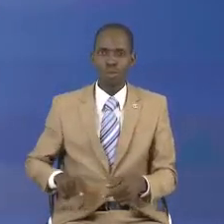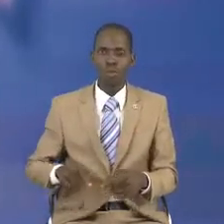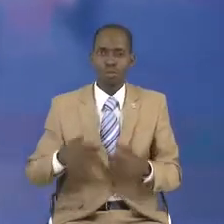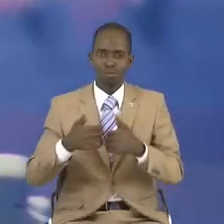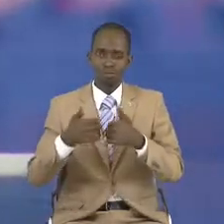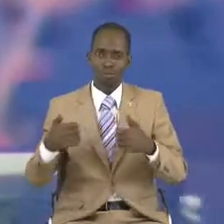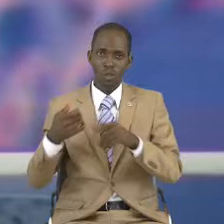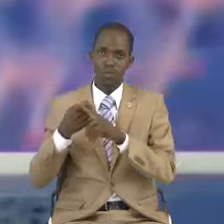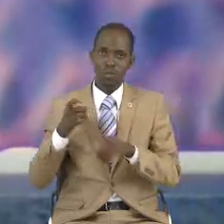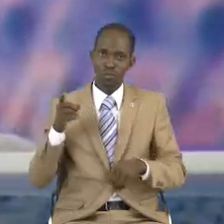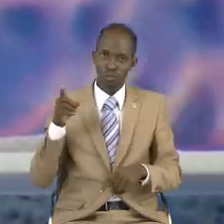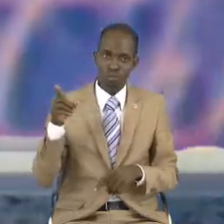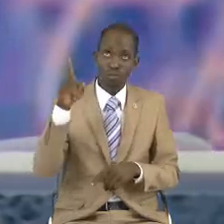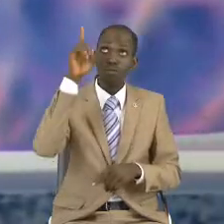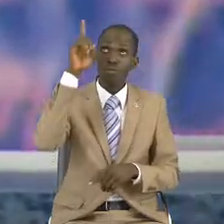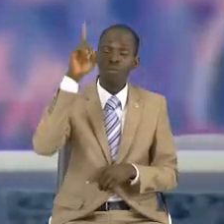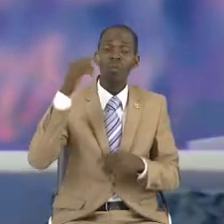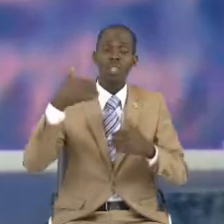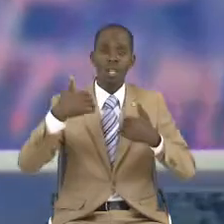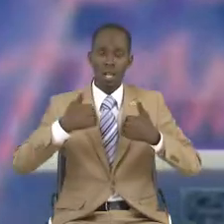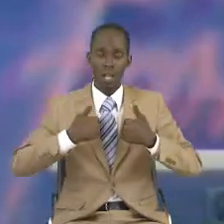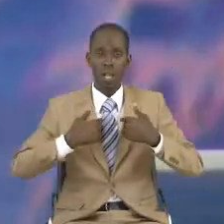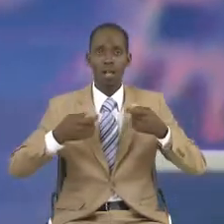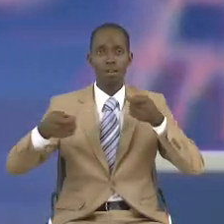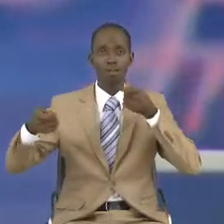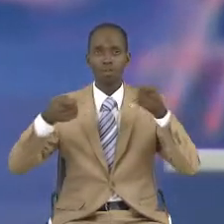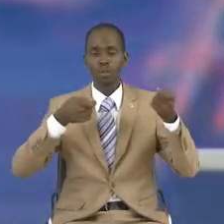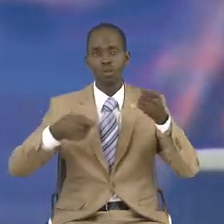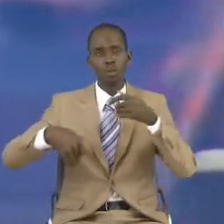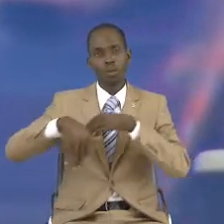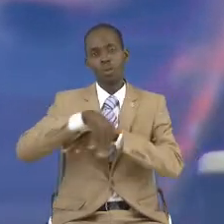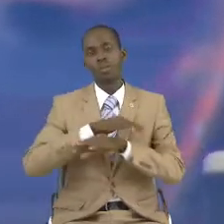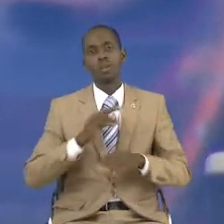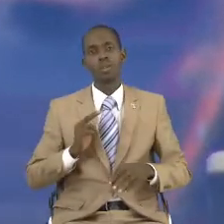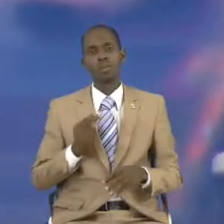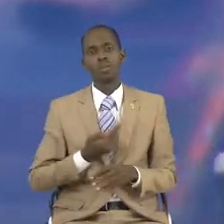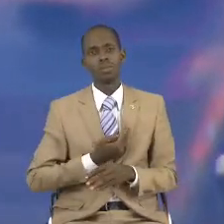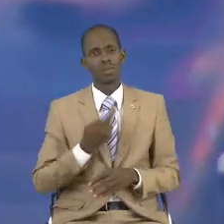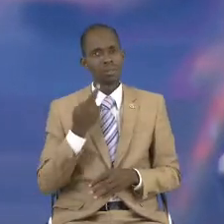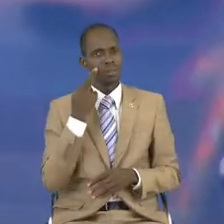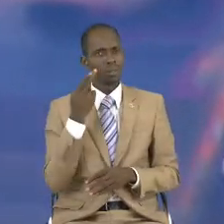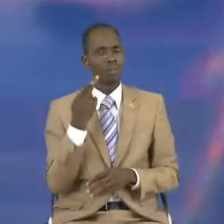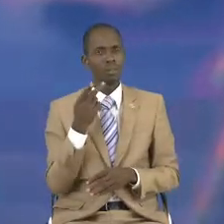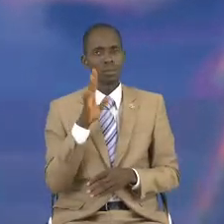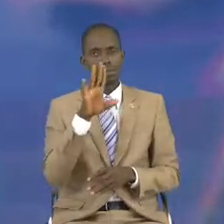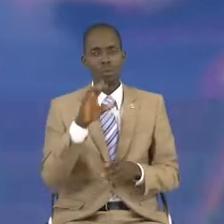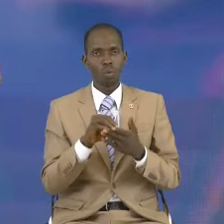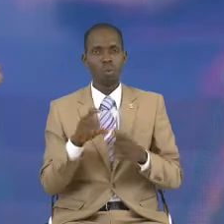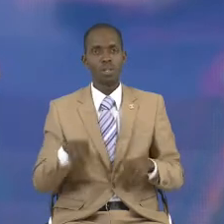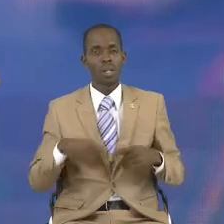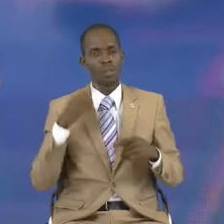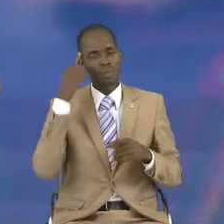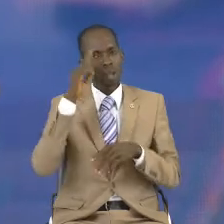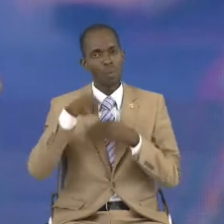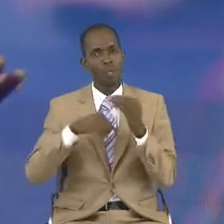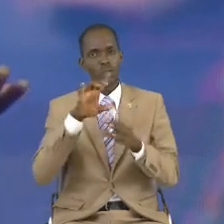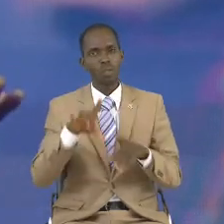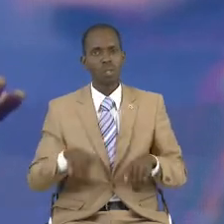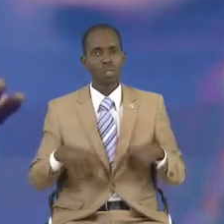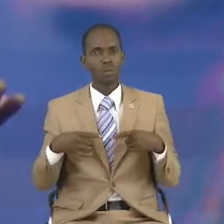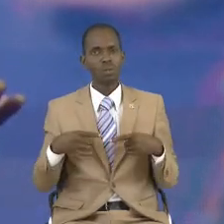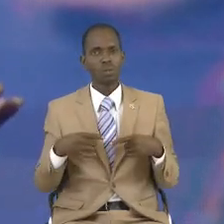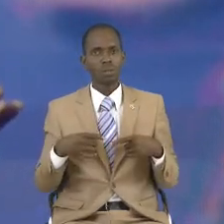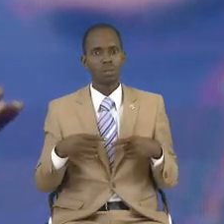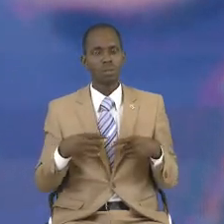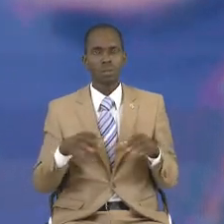had dominion over us think about your life do you like job